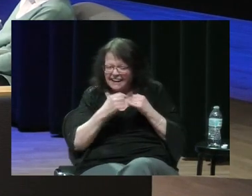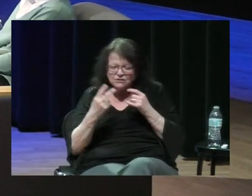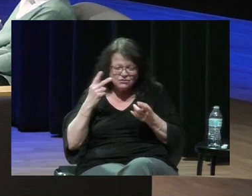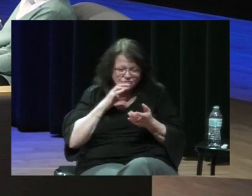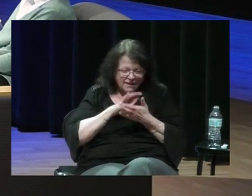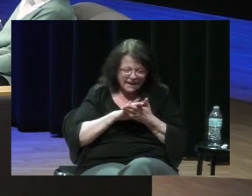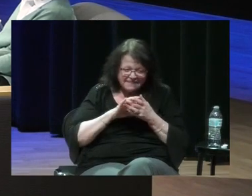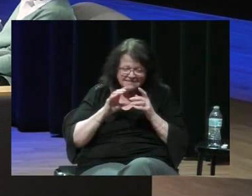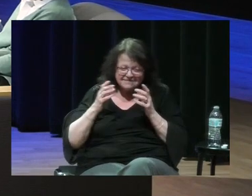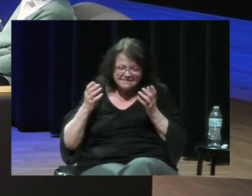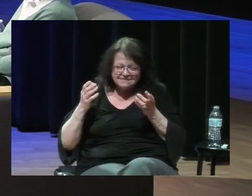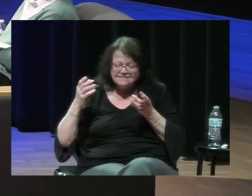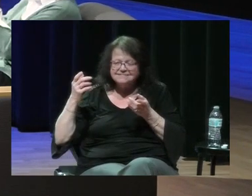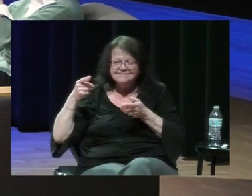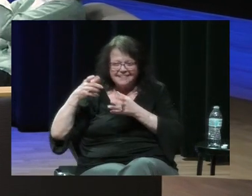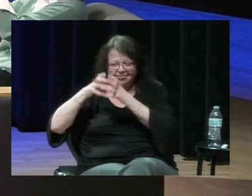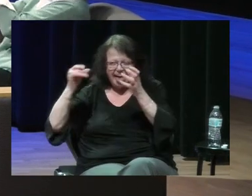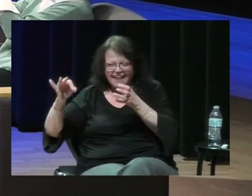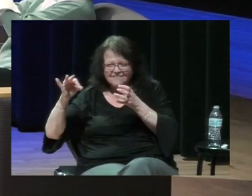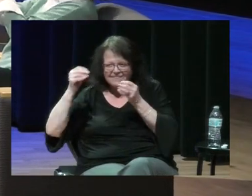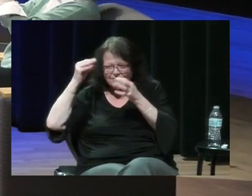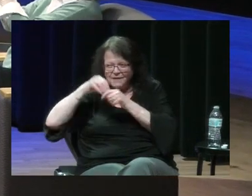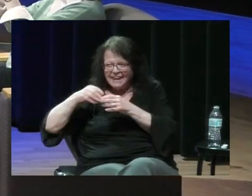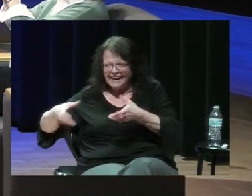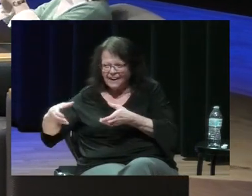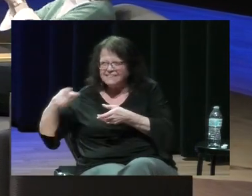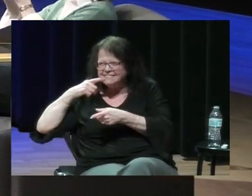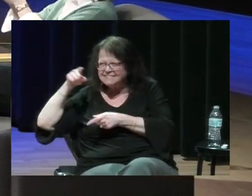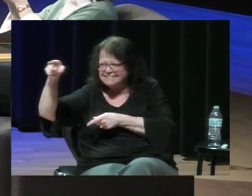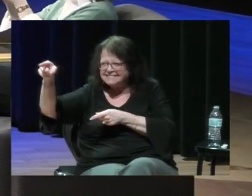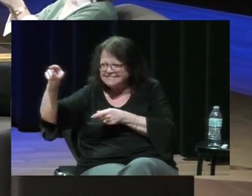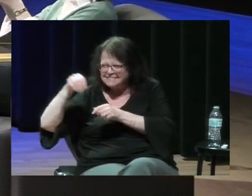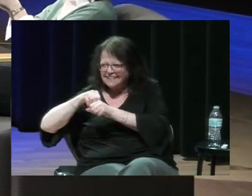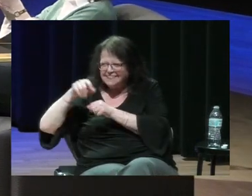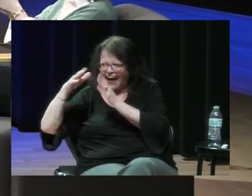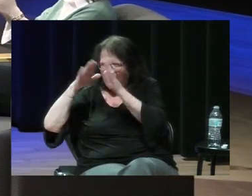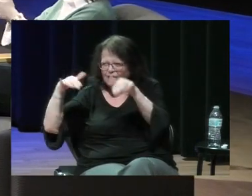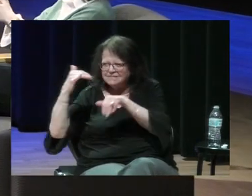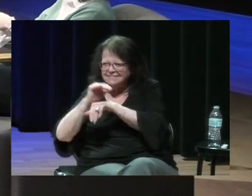that together, is in the house tonight. Elizabeth, there she is.